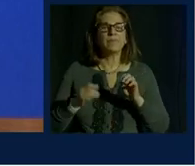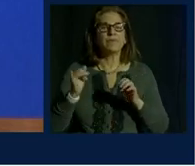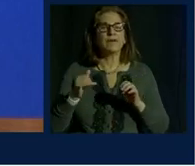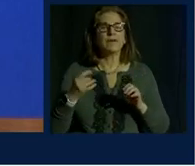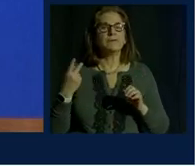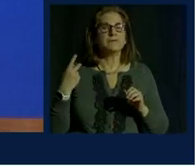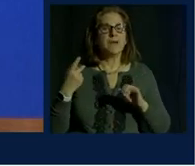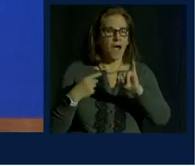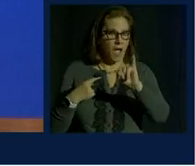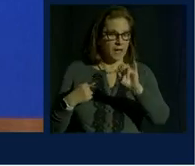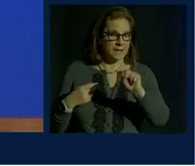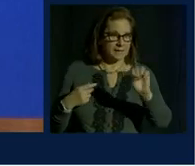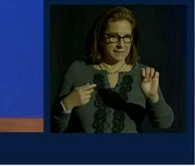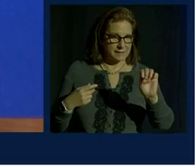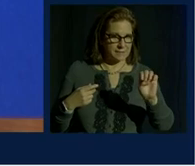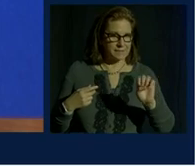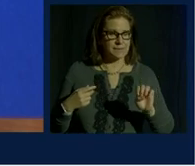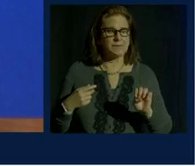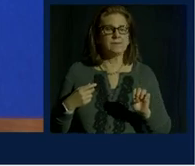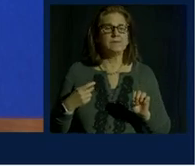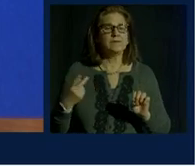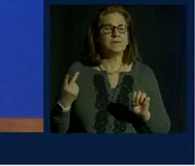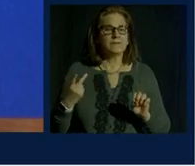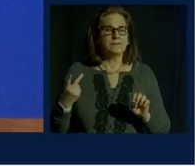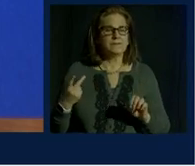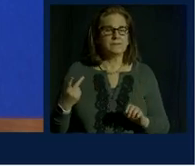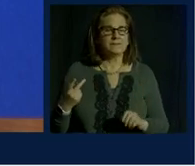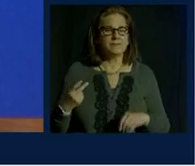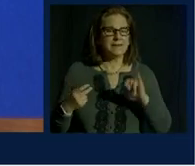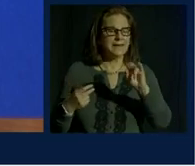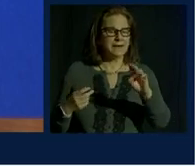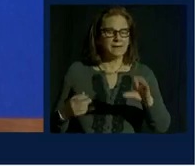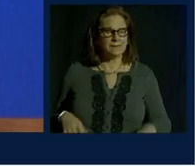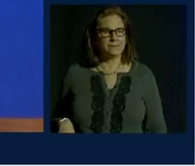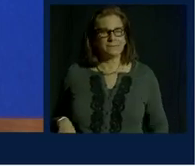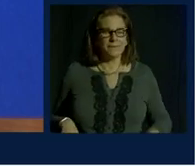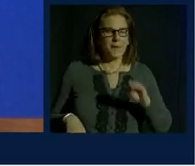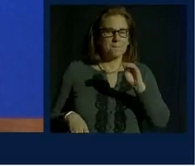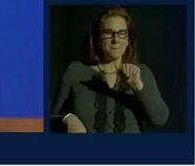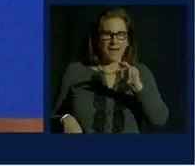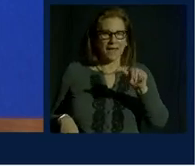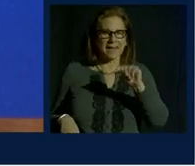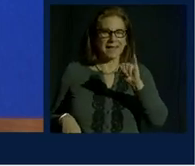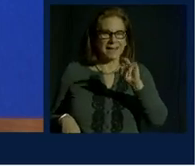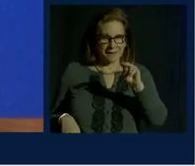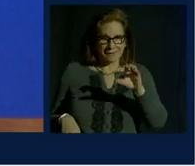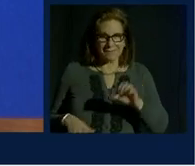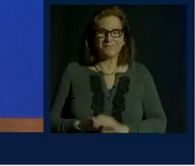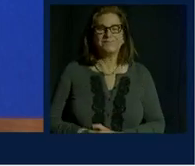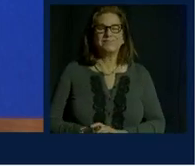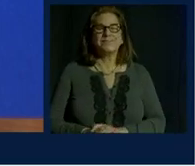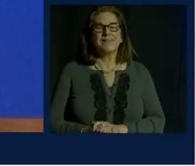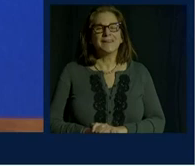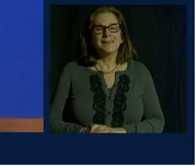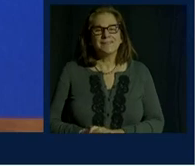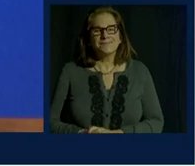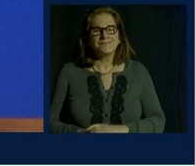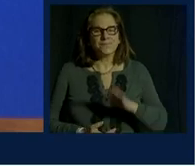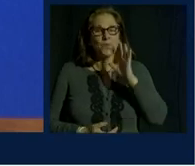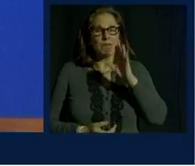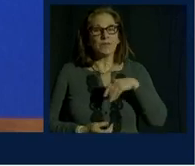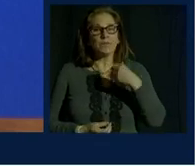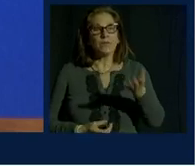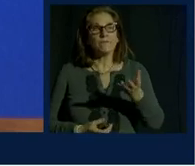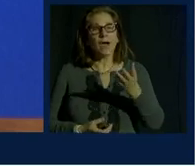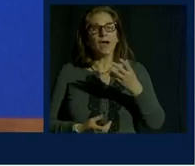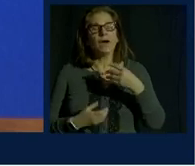the playing field so that individuals know how to gain access to the resources needed to purchase their first home. As